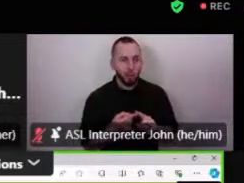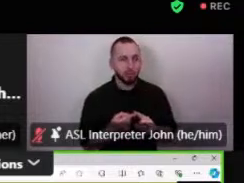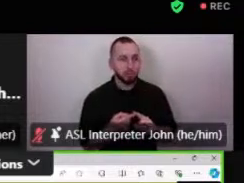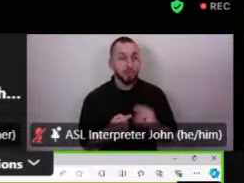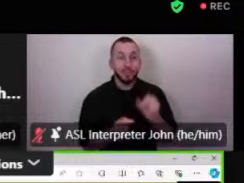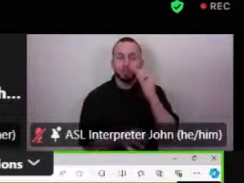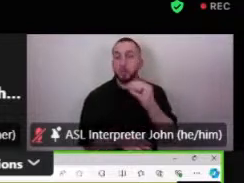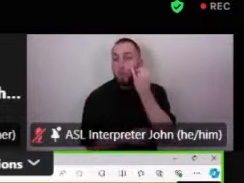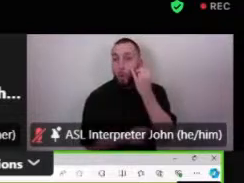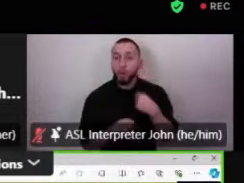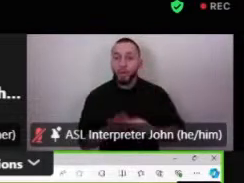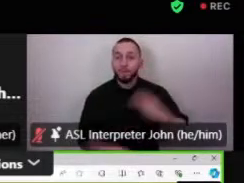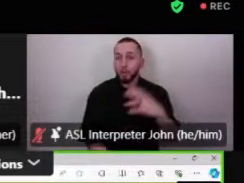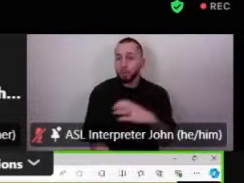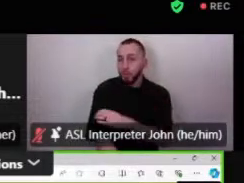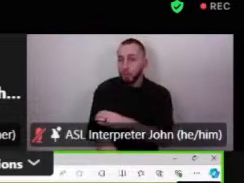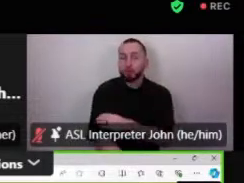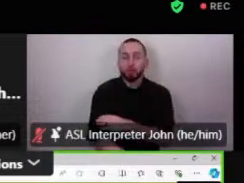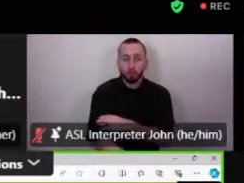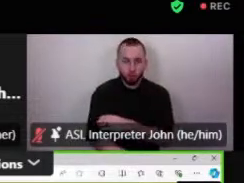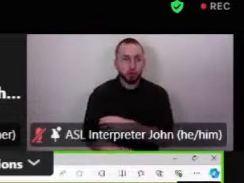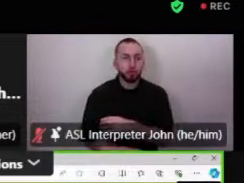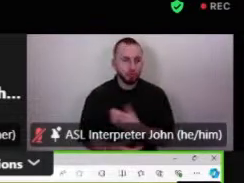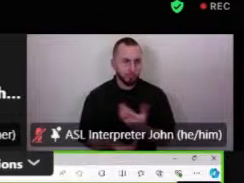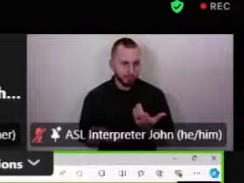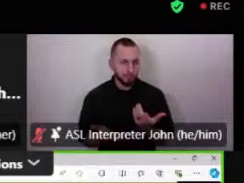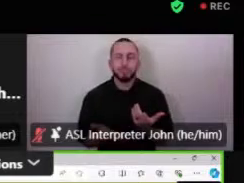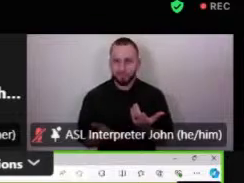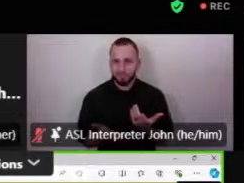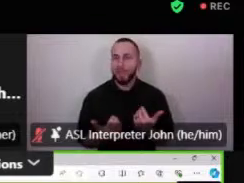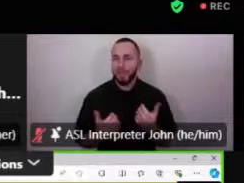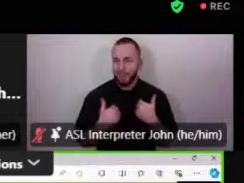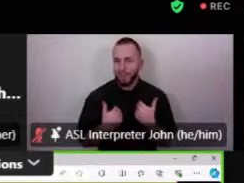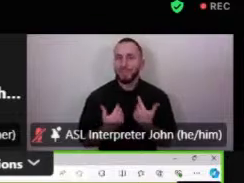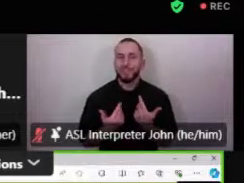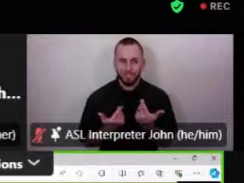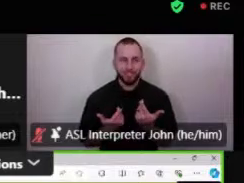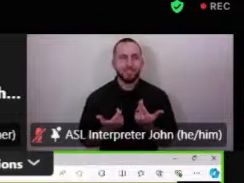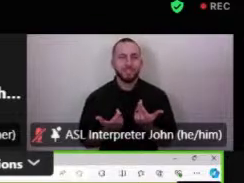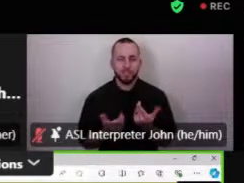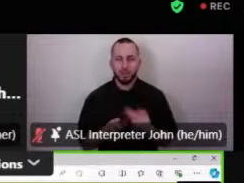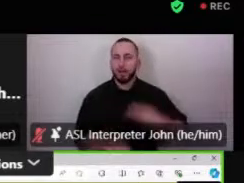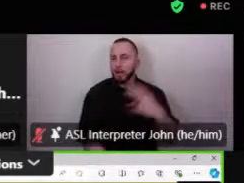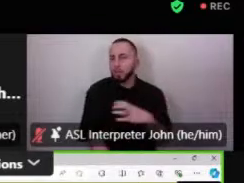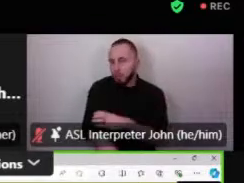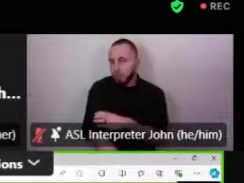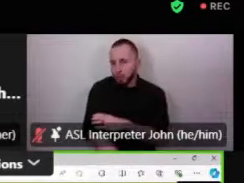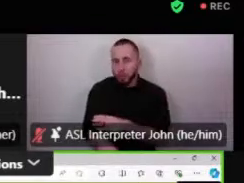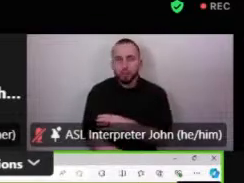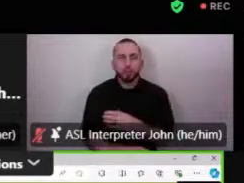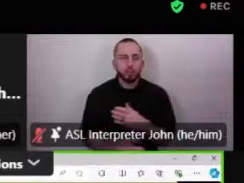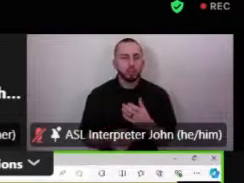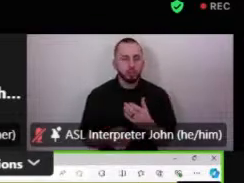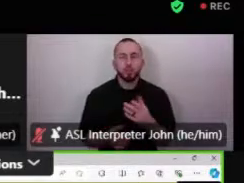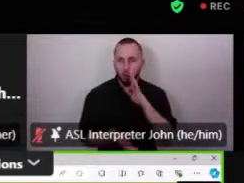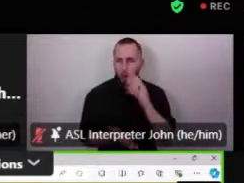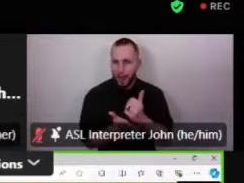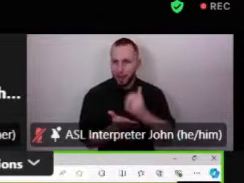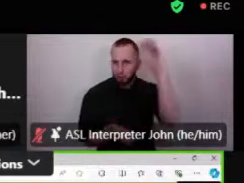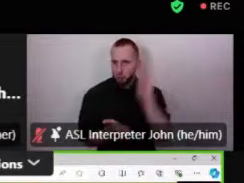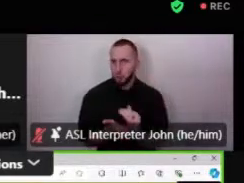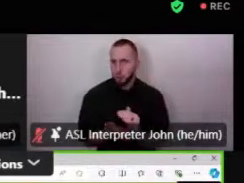high blood pressure or hypertension, and it stands for Dietary Approaches to Stop Hypertension. And then there's the MIND diet, which